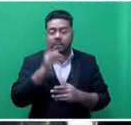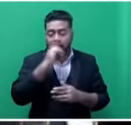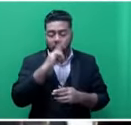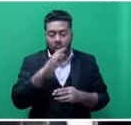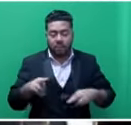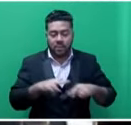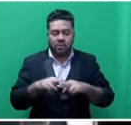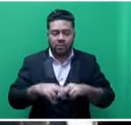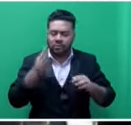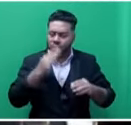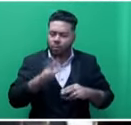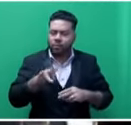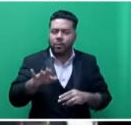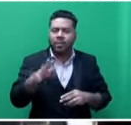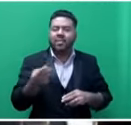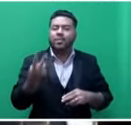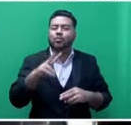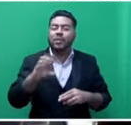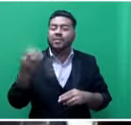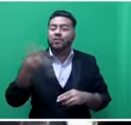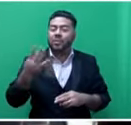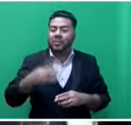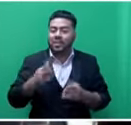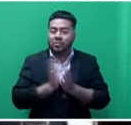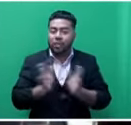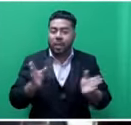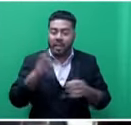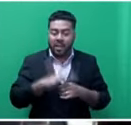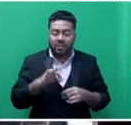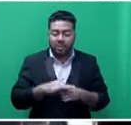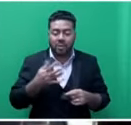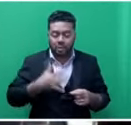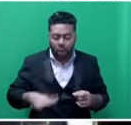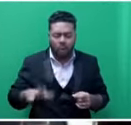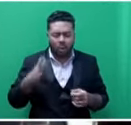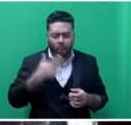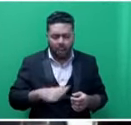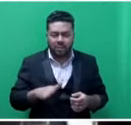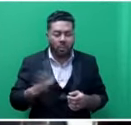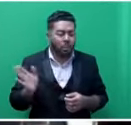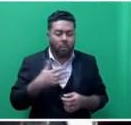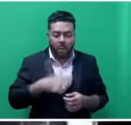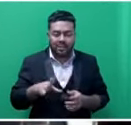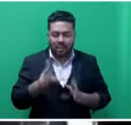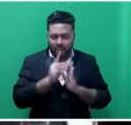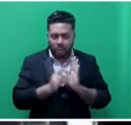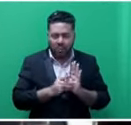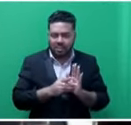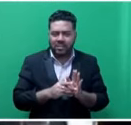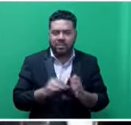looked forward to the 2014 general election because we all wanted to have our democracy back.